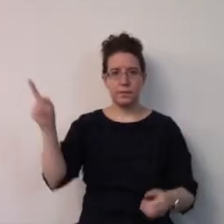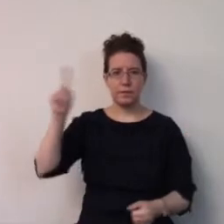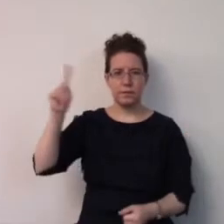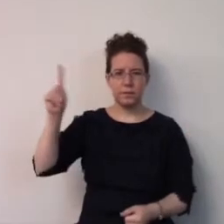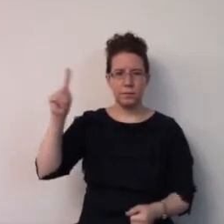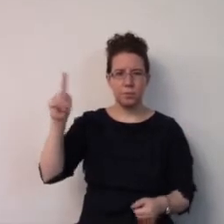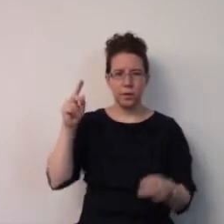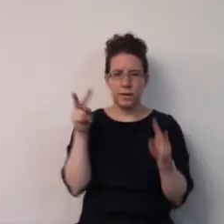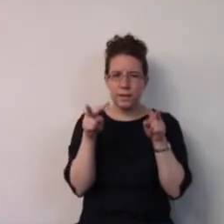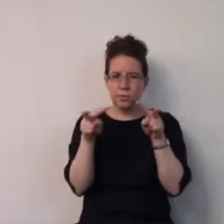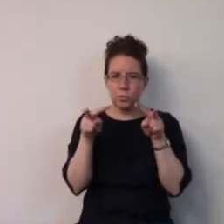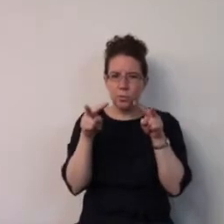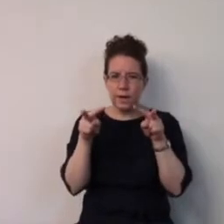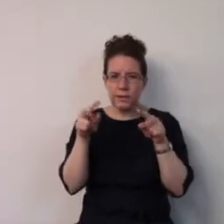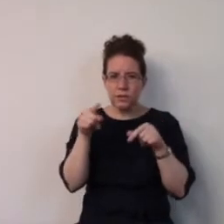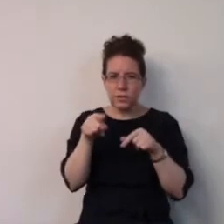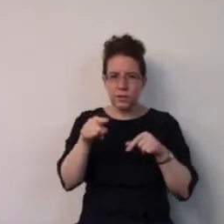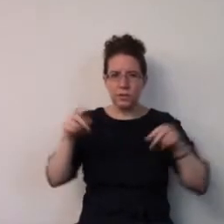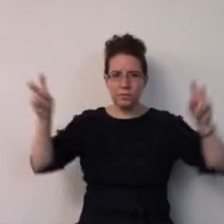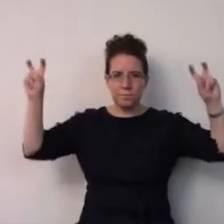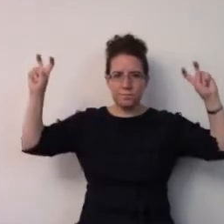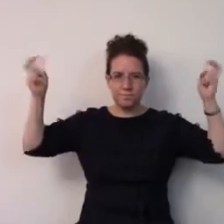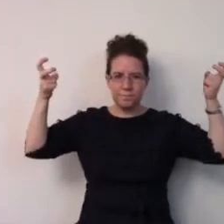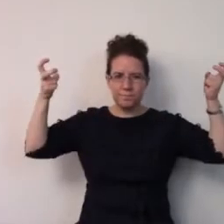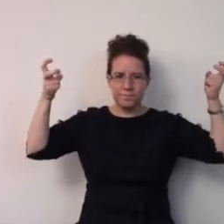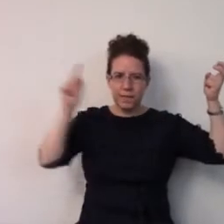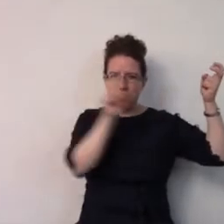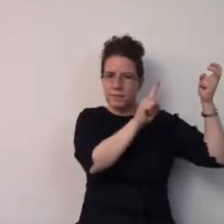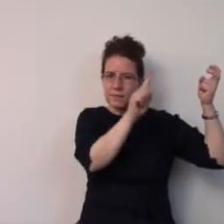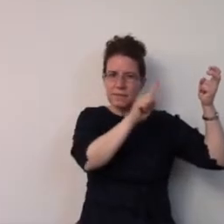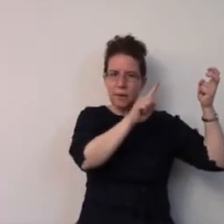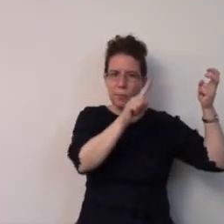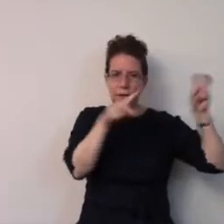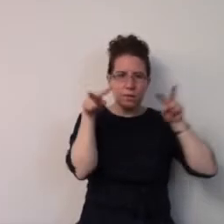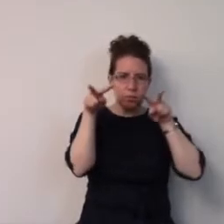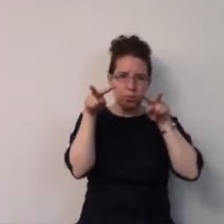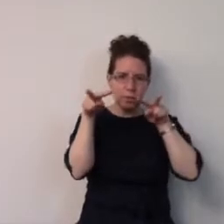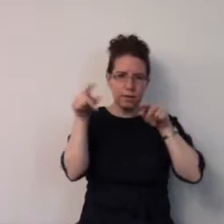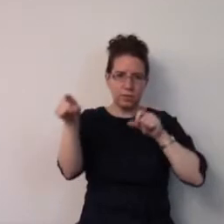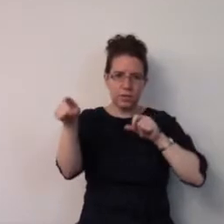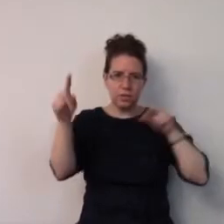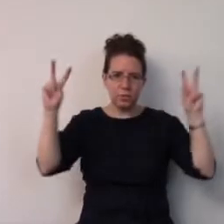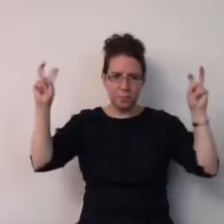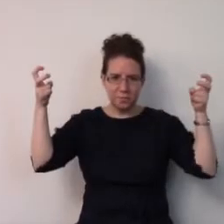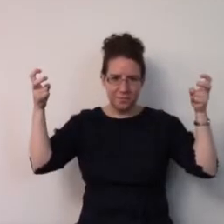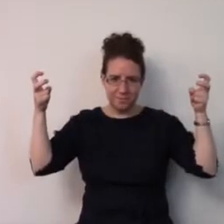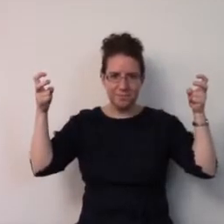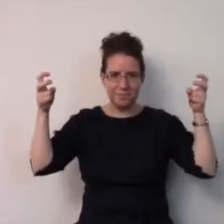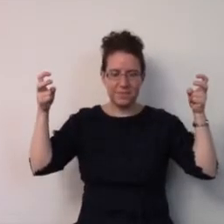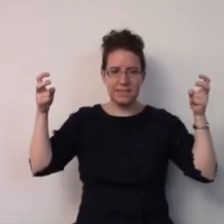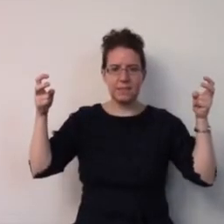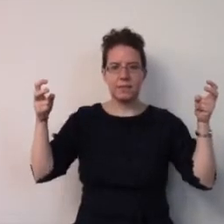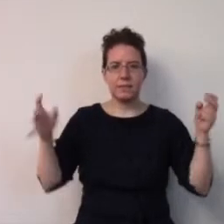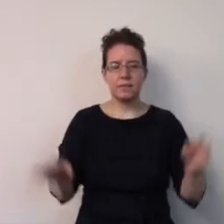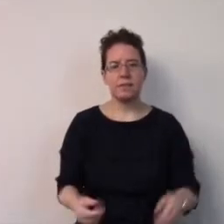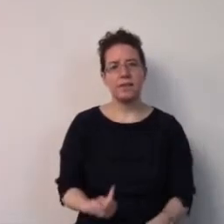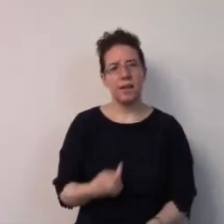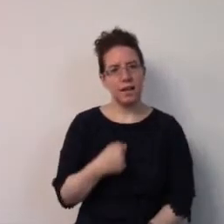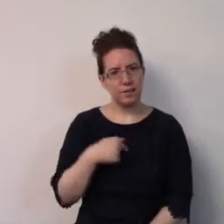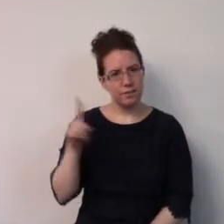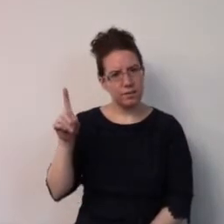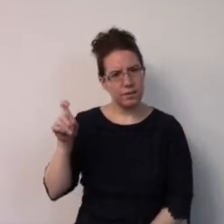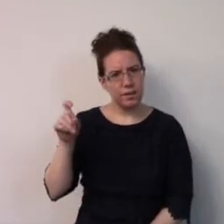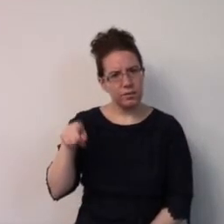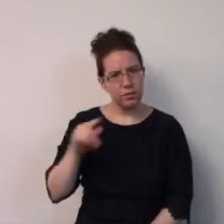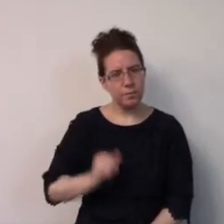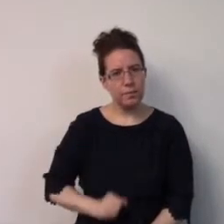And I was going to ask you, have you had your medicine today? And you need to take